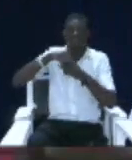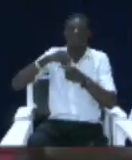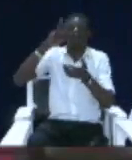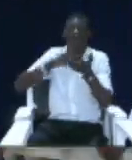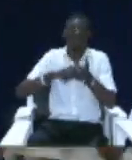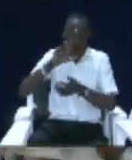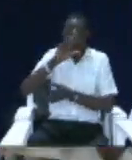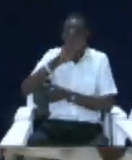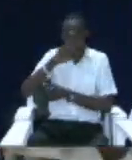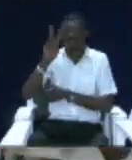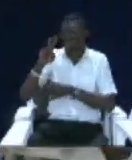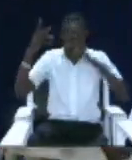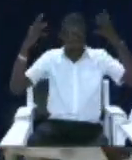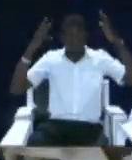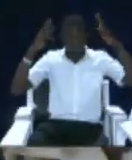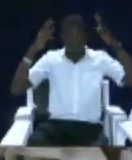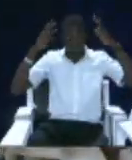2022.